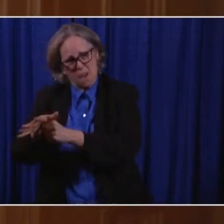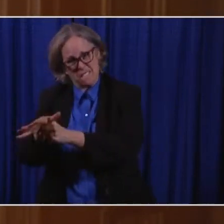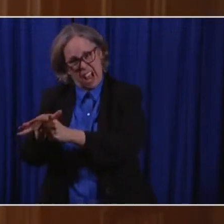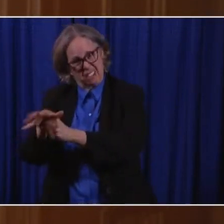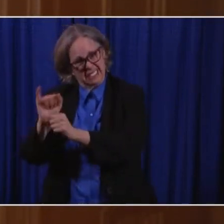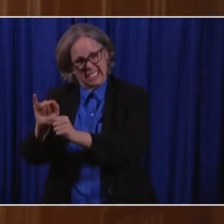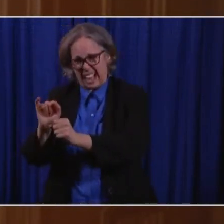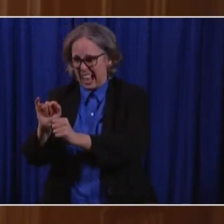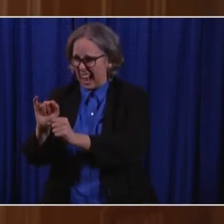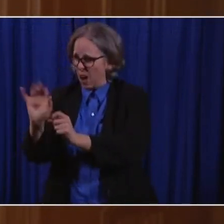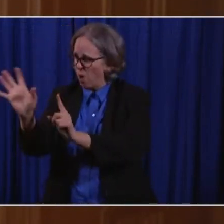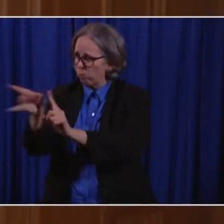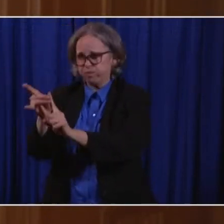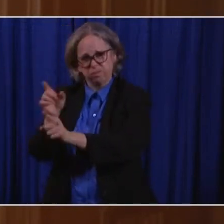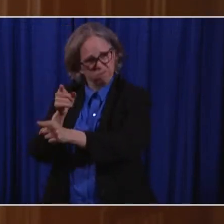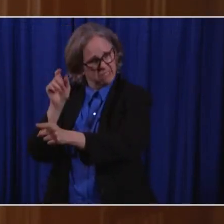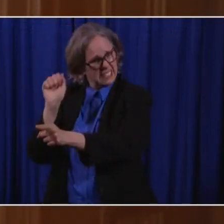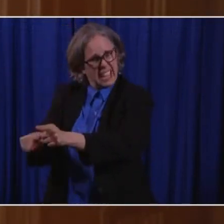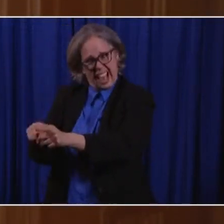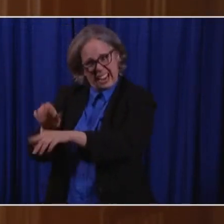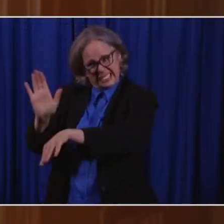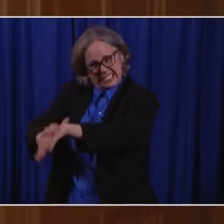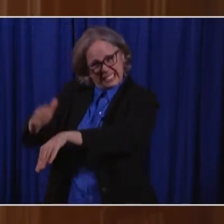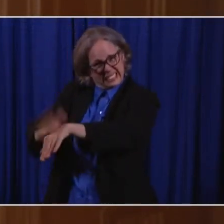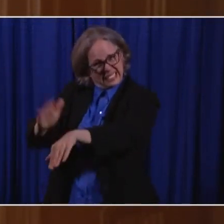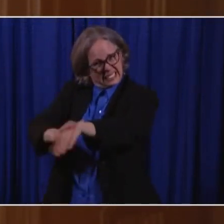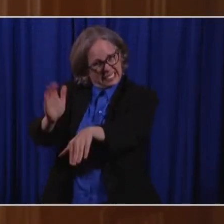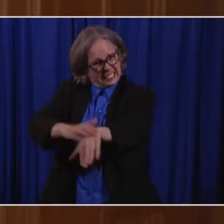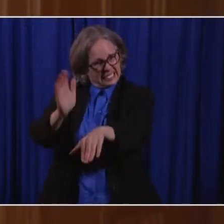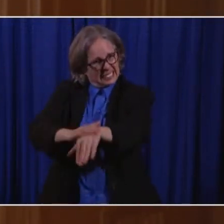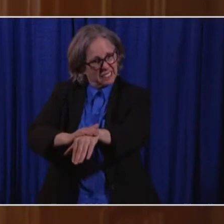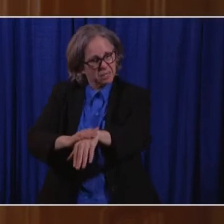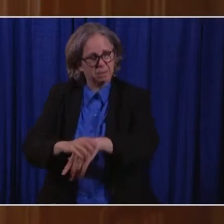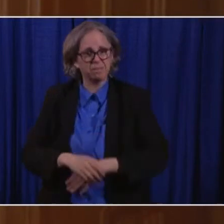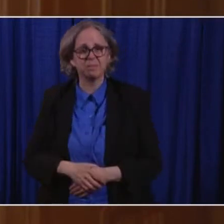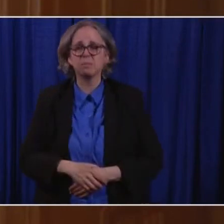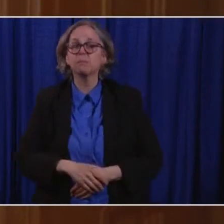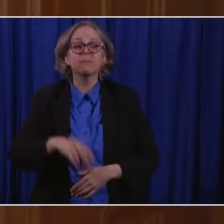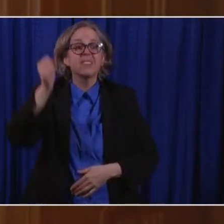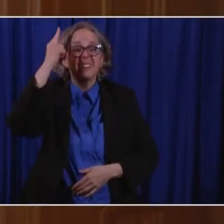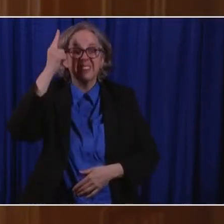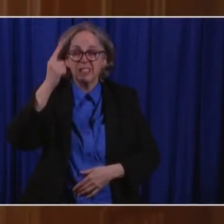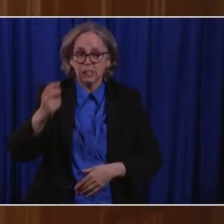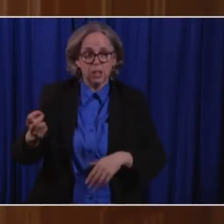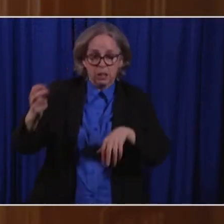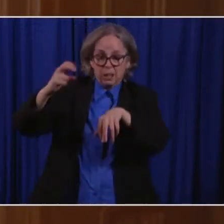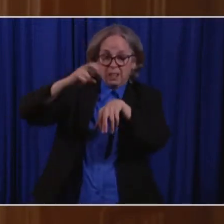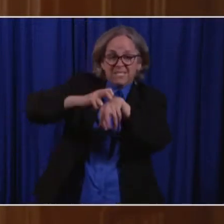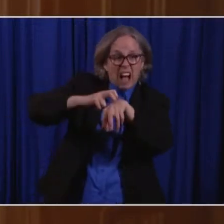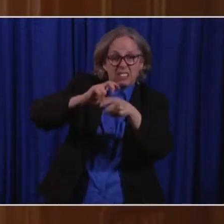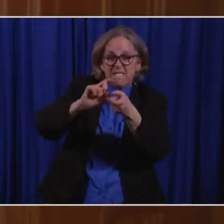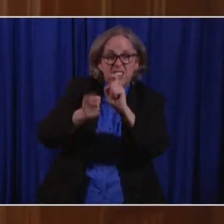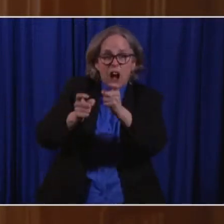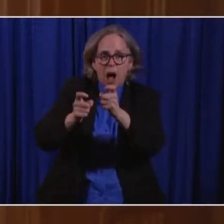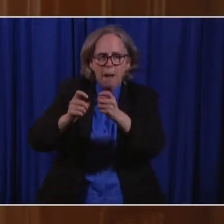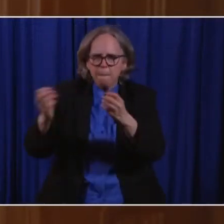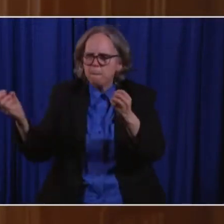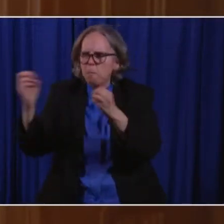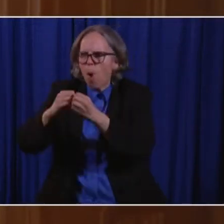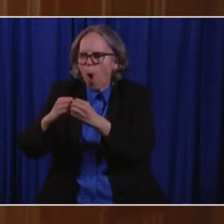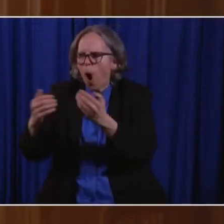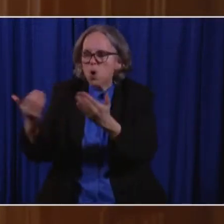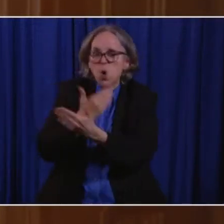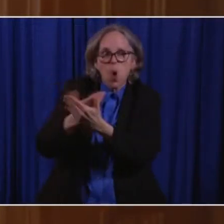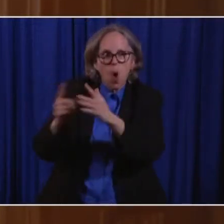ever. In fact, because the new variant is more contagious, the virus is really more dangerous than ever